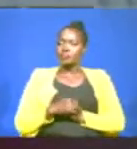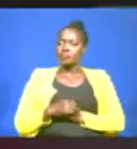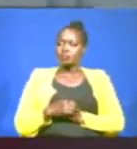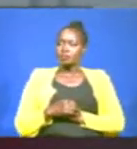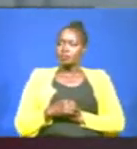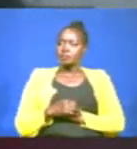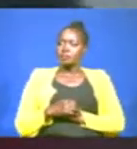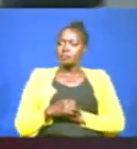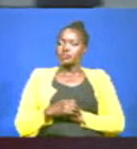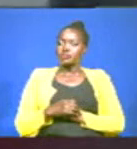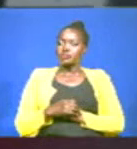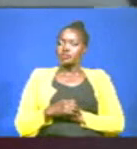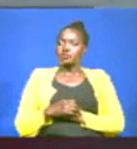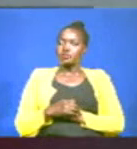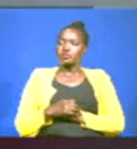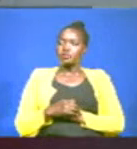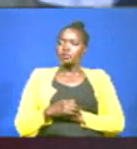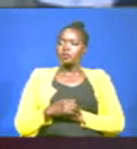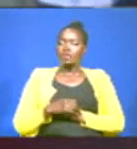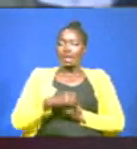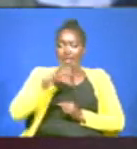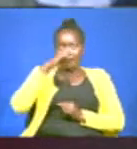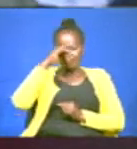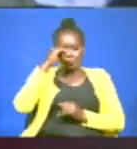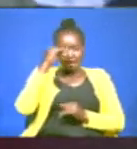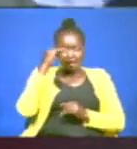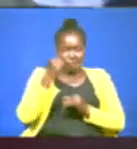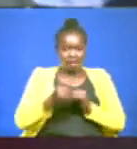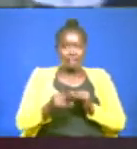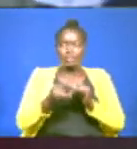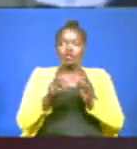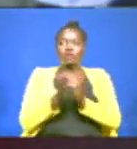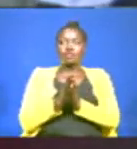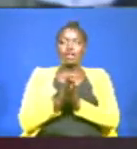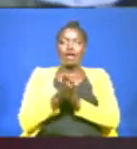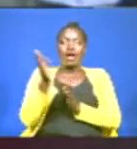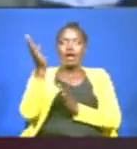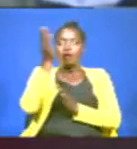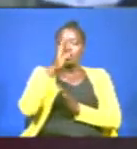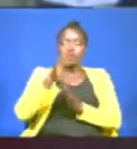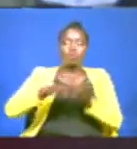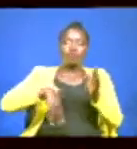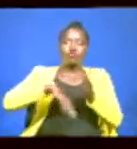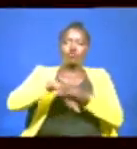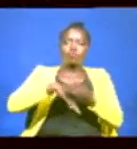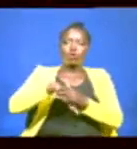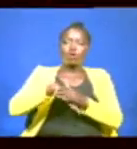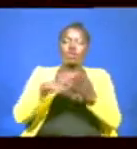And mourners line up to pay their respects to fallen Brazilian football legend Pelé.